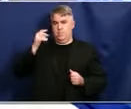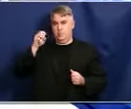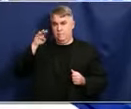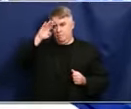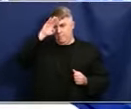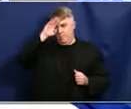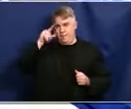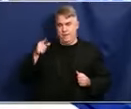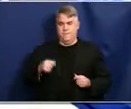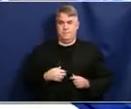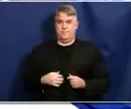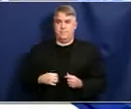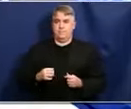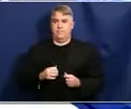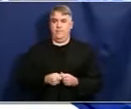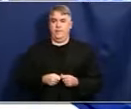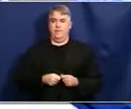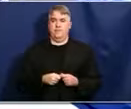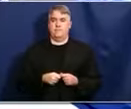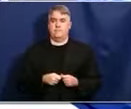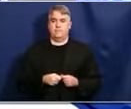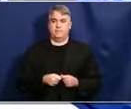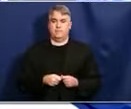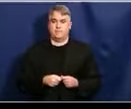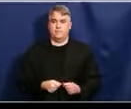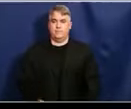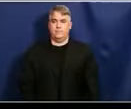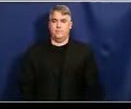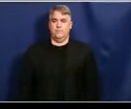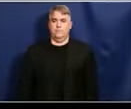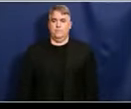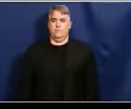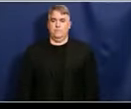Well, thank you so much, Dr. Wooten. I'm going to share my screen here with you.